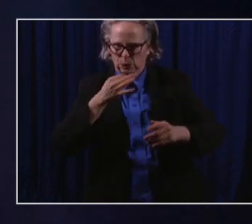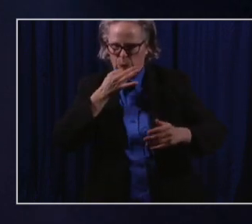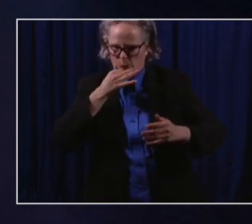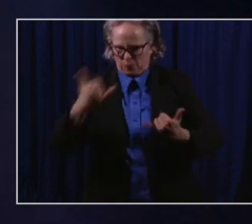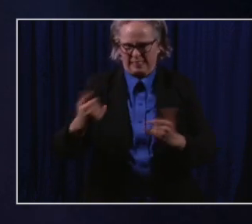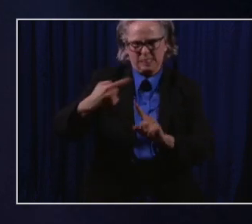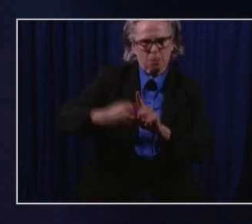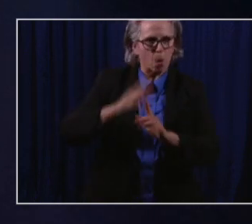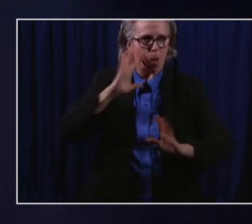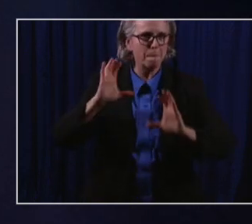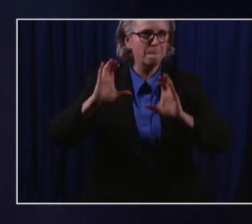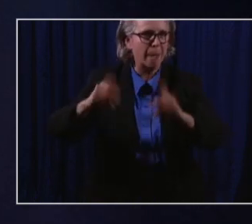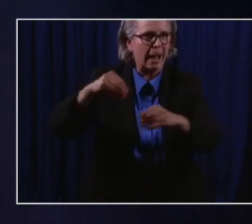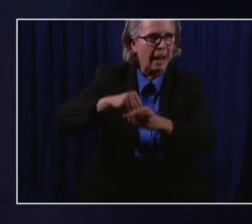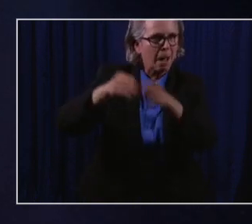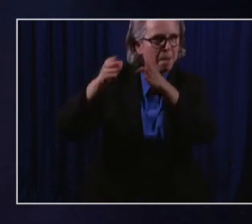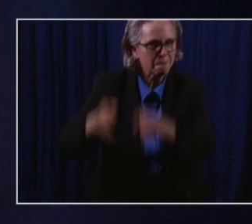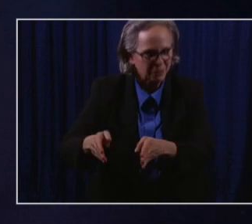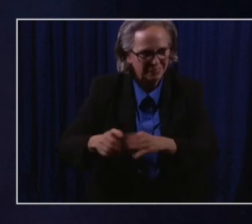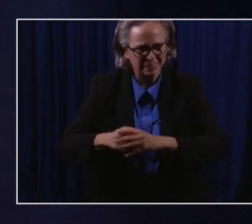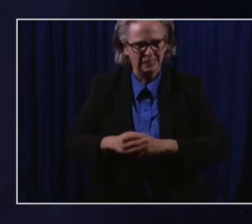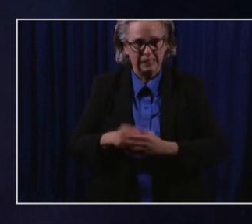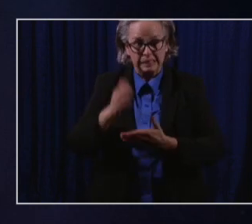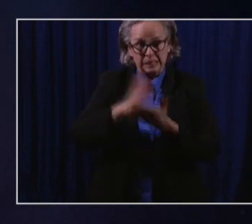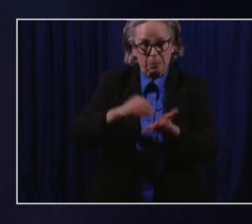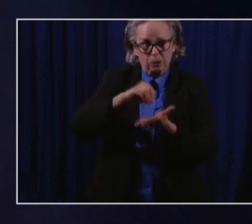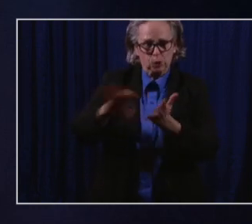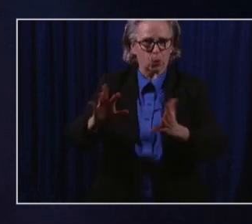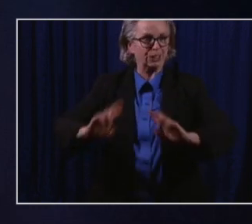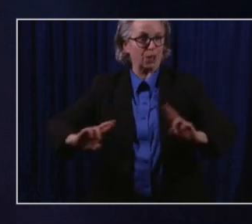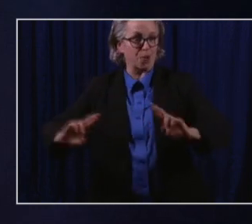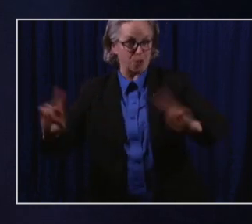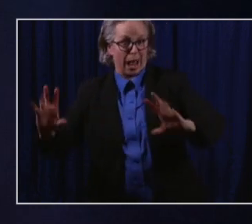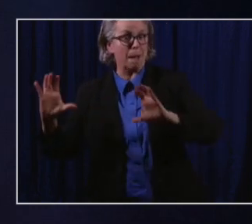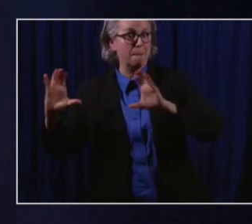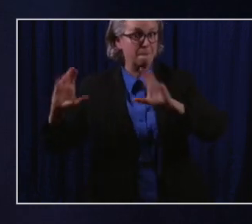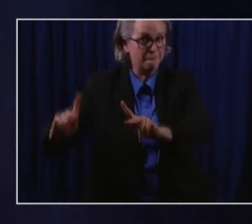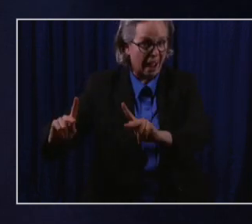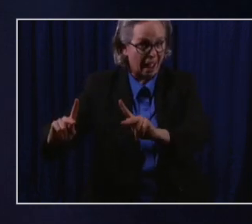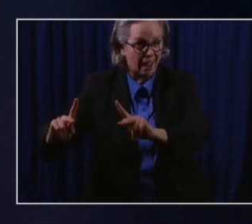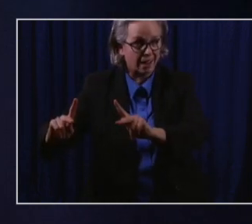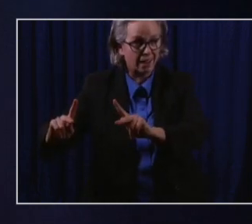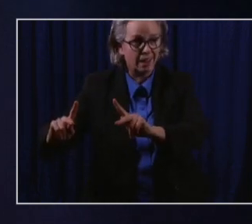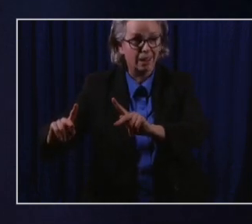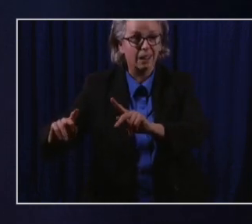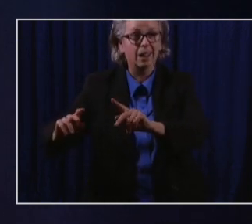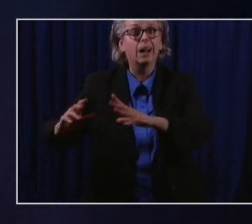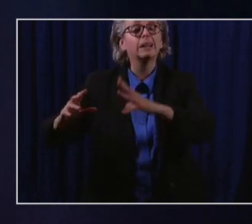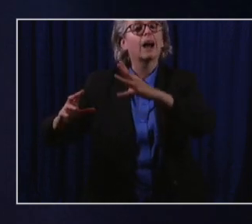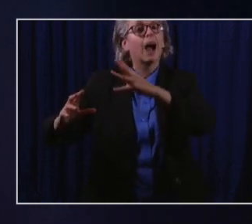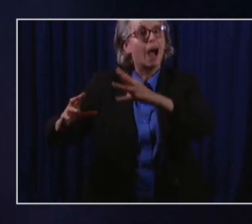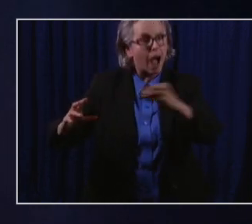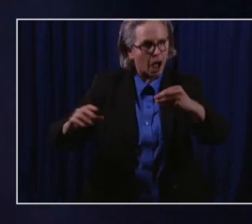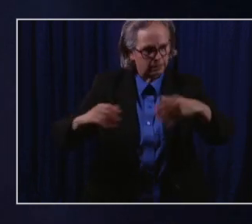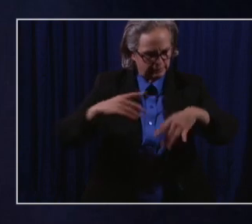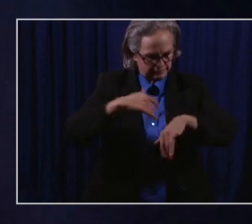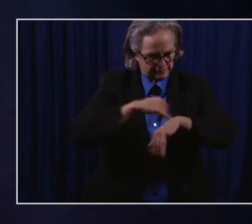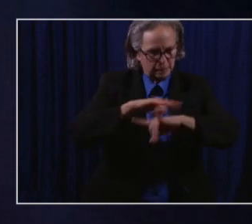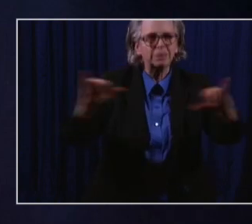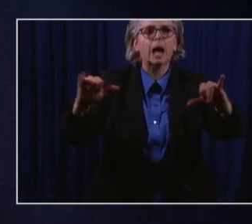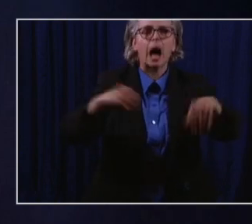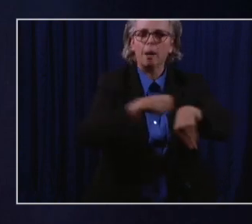the students who are ready to return. And we're also preparing to continue that virtual instruction for families who choose to do